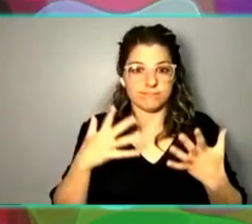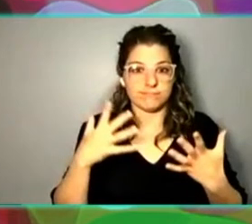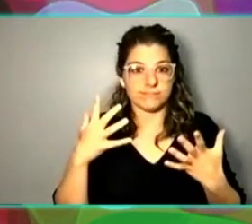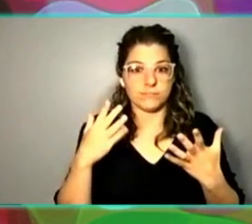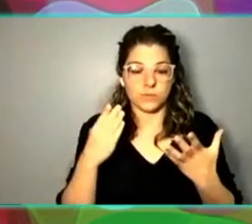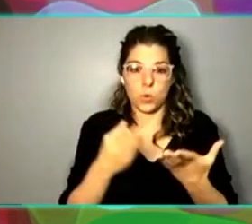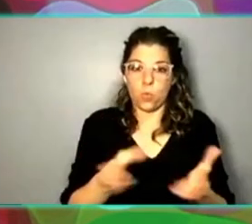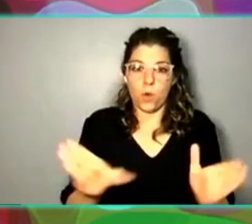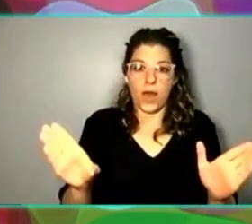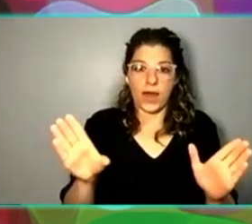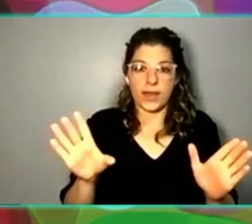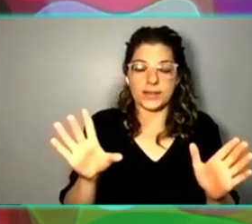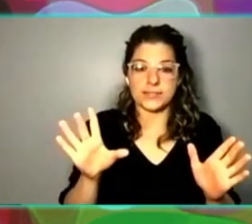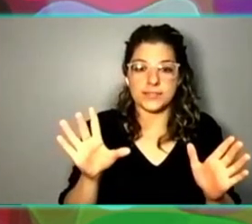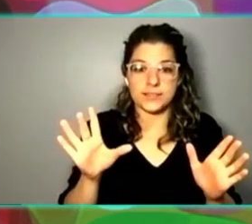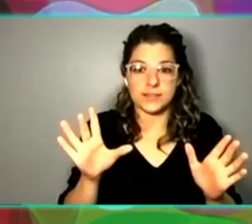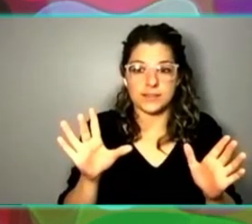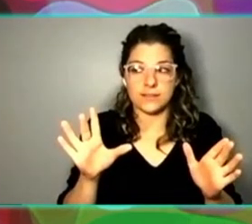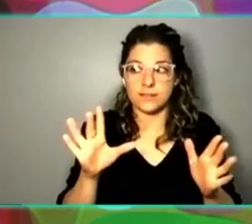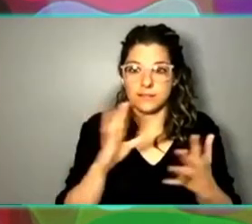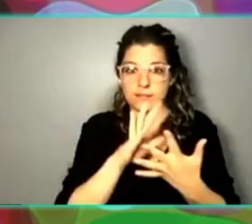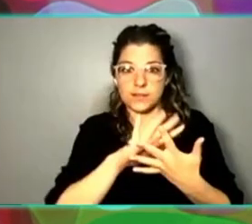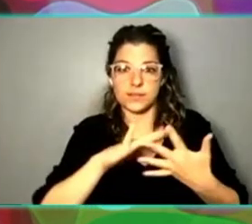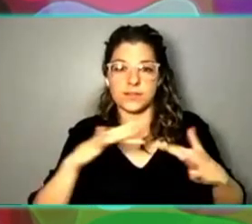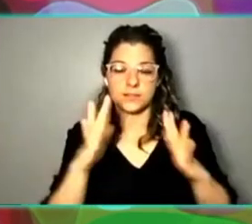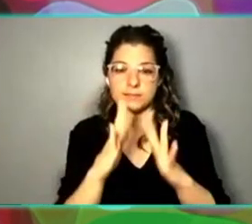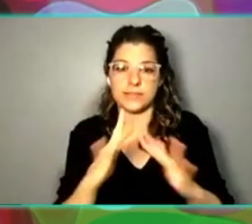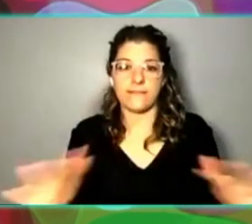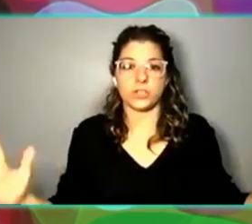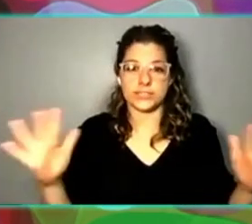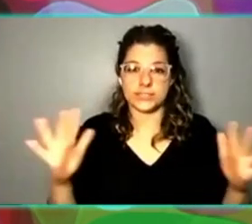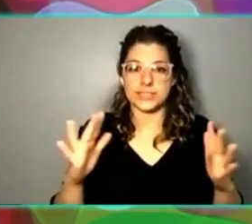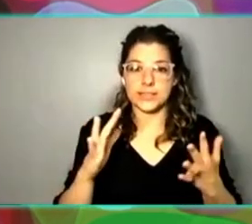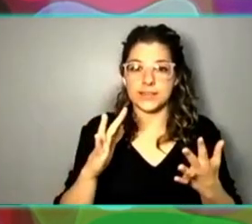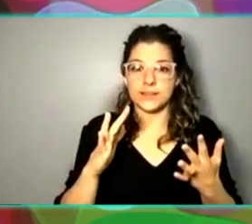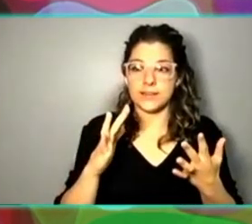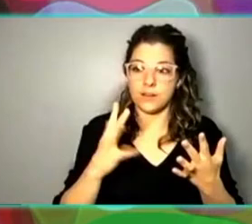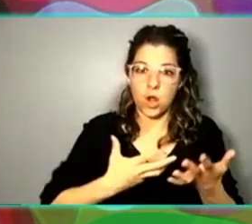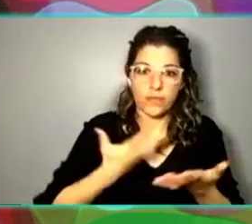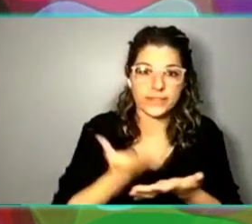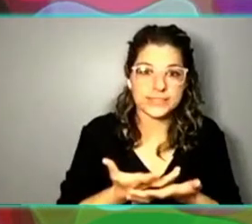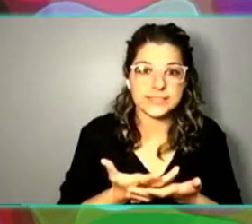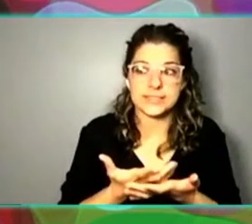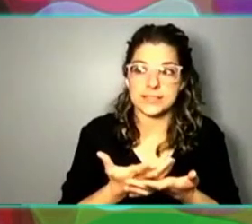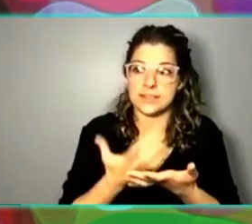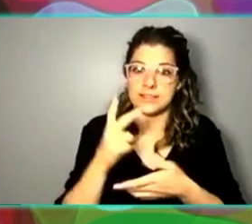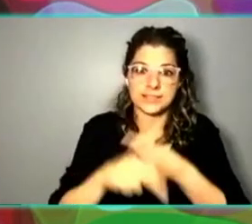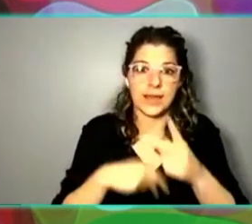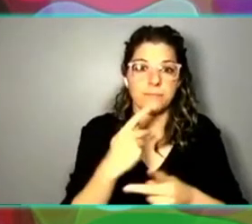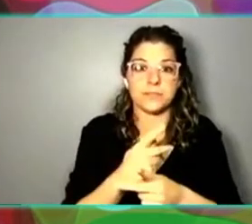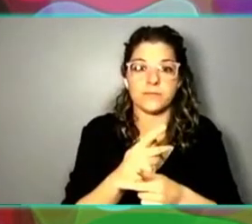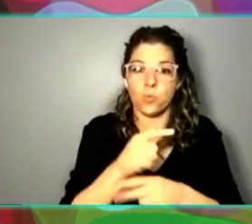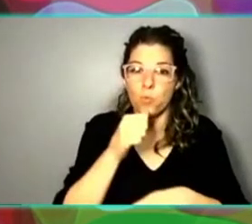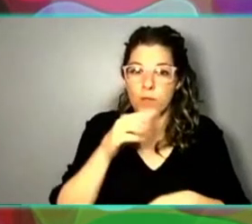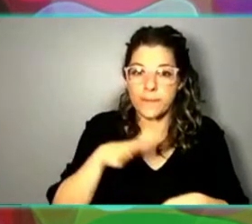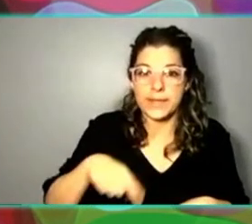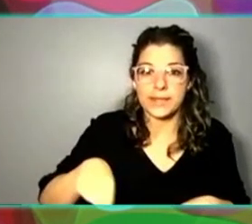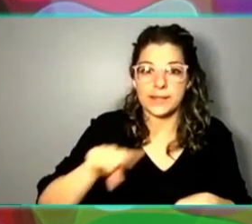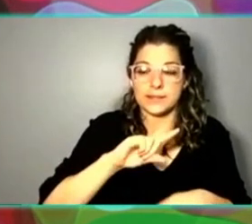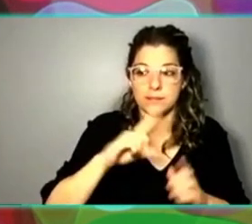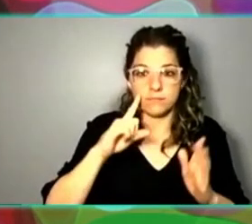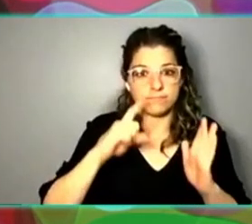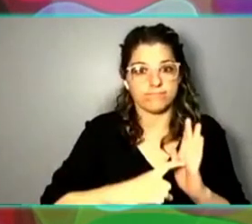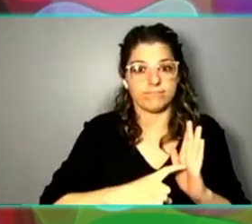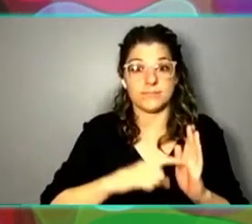wide array of diversity and authenticity in the types of women that are featured in